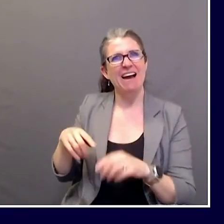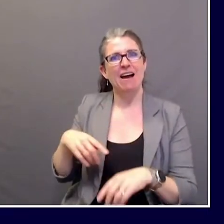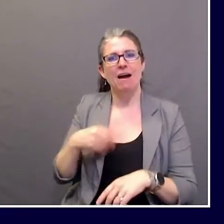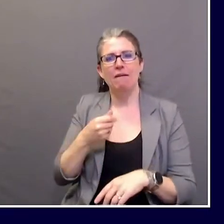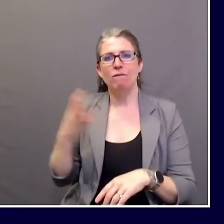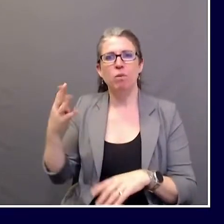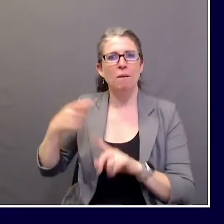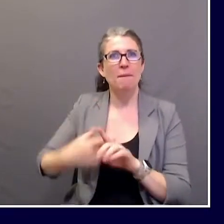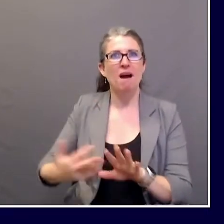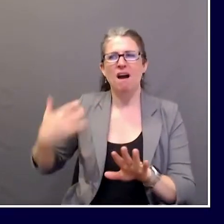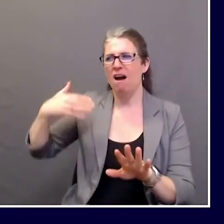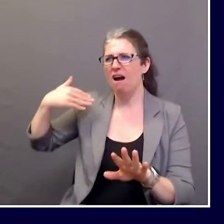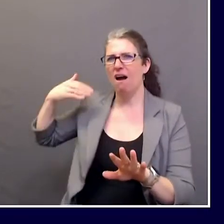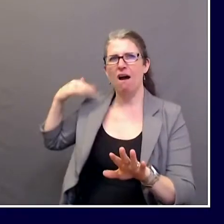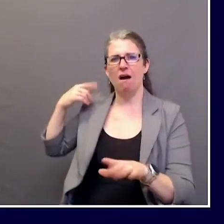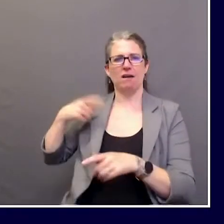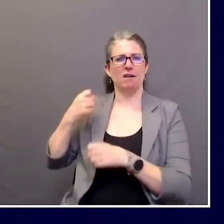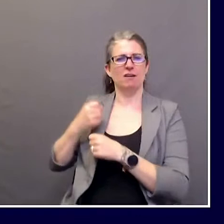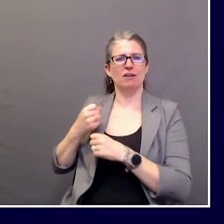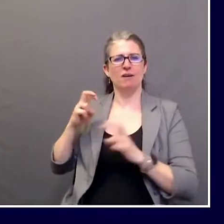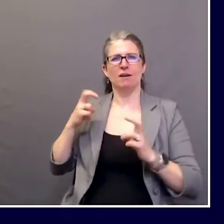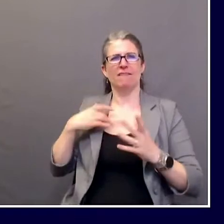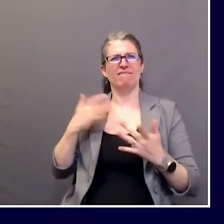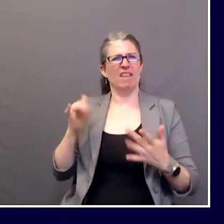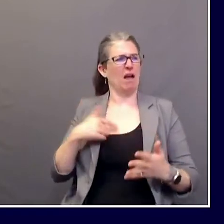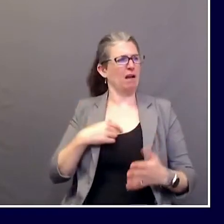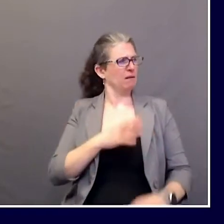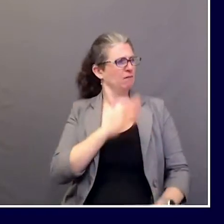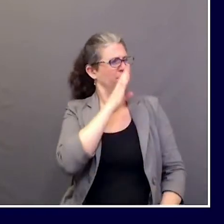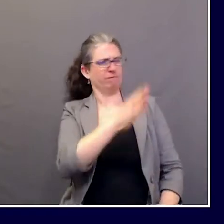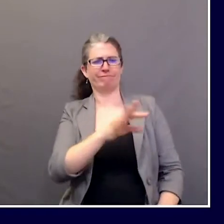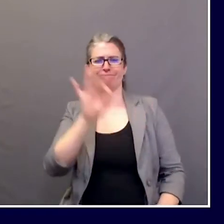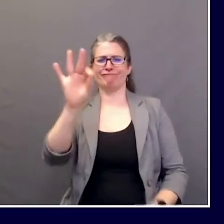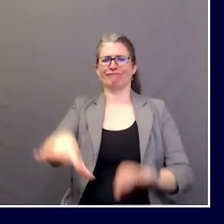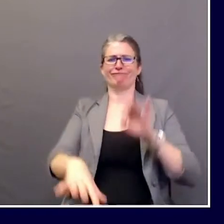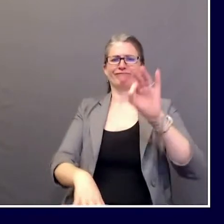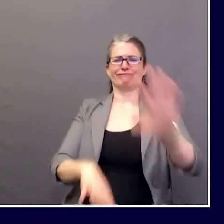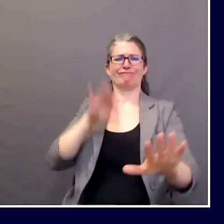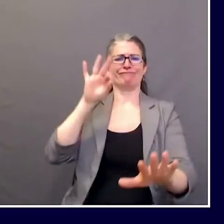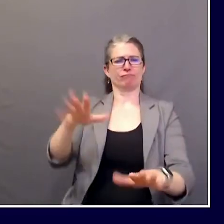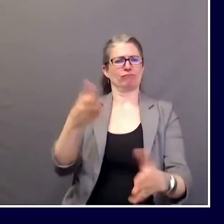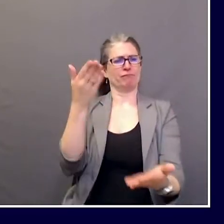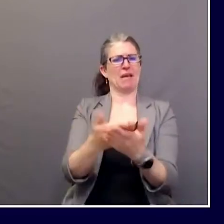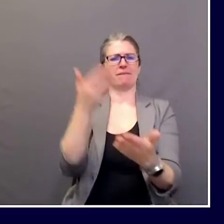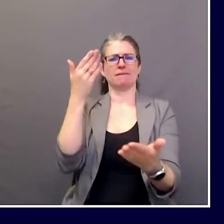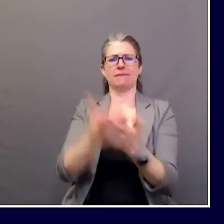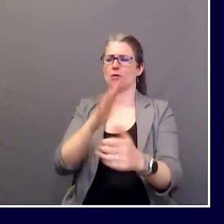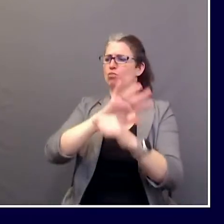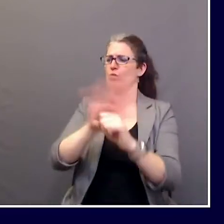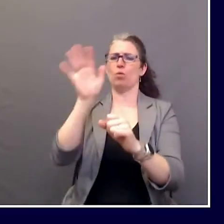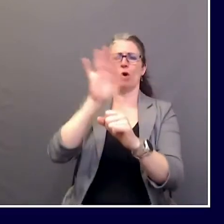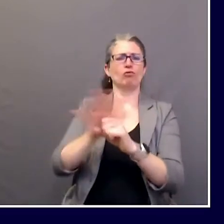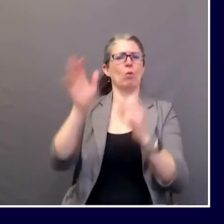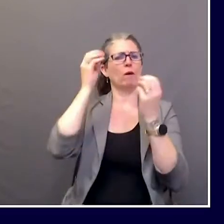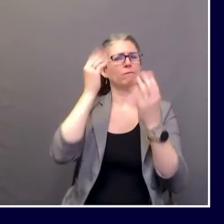sugarcoat anything. And that's what these people and this administration has tried to do every step of the way.